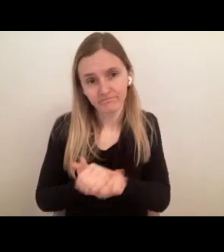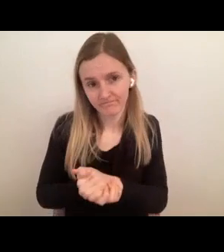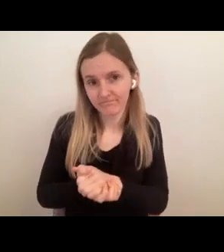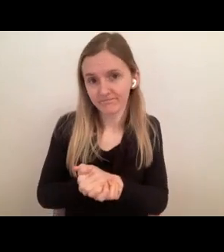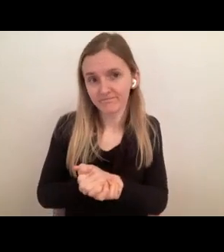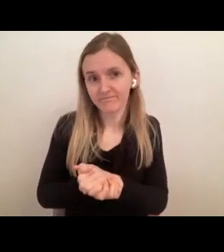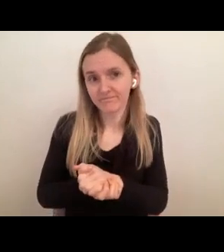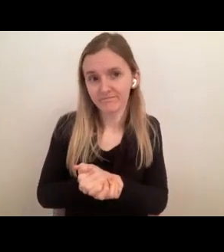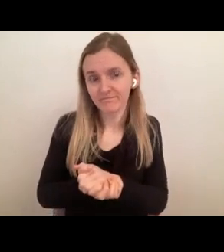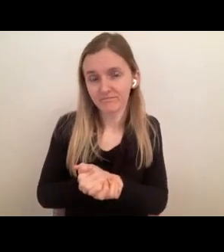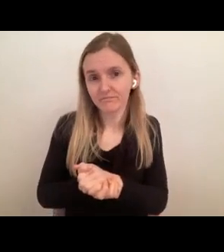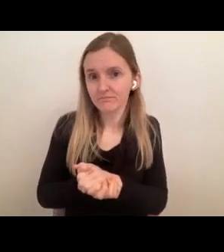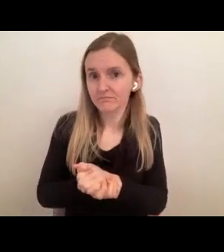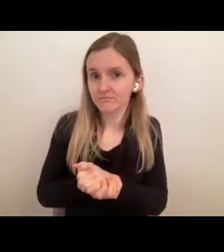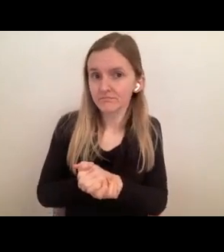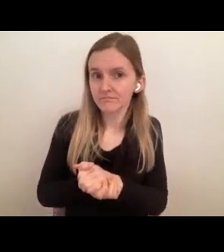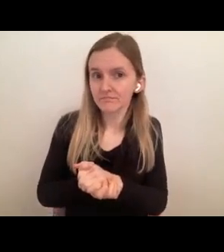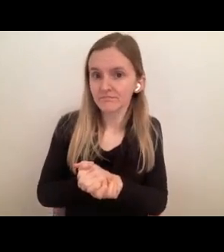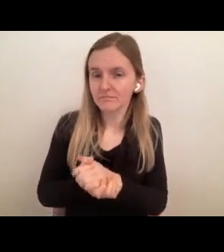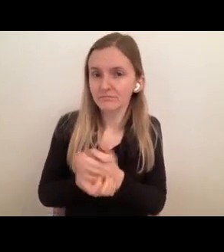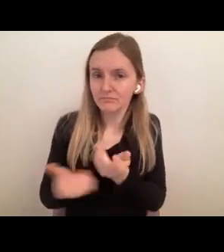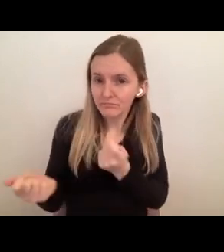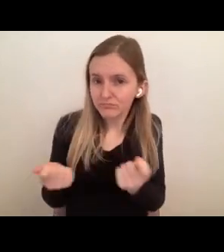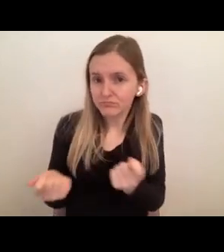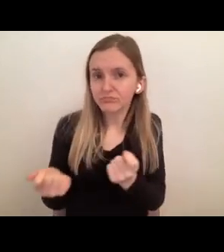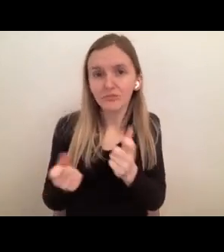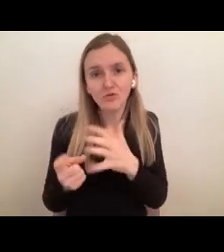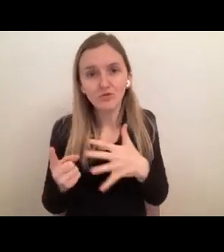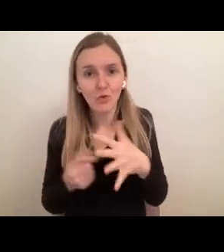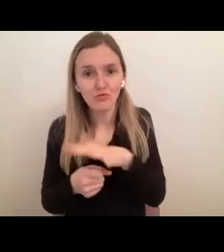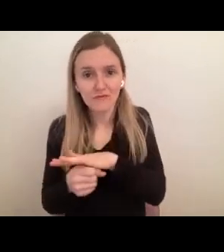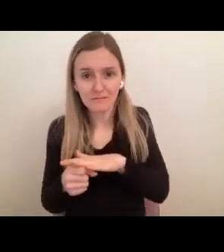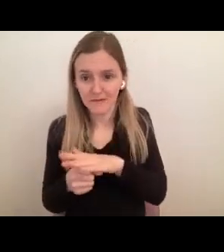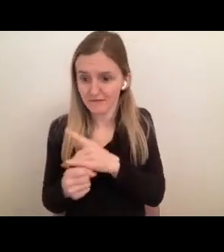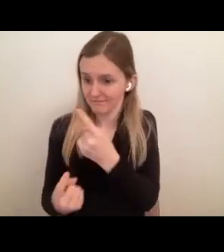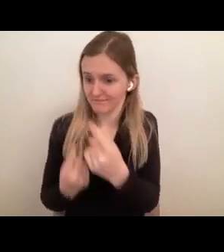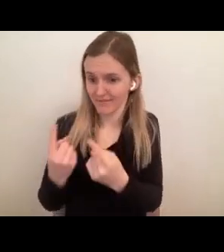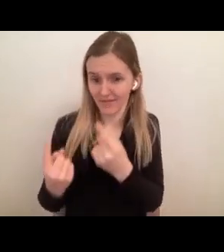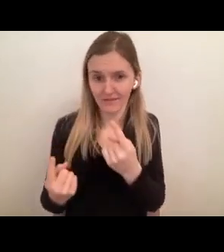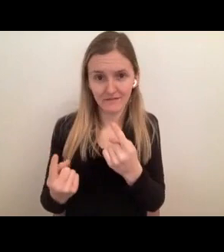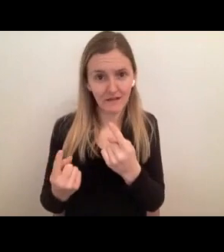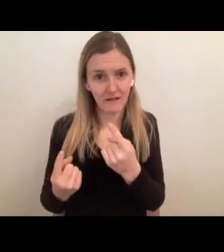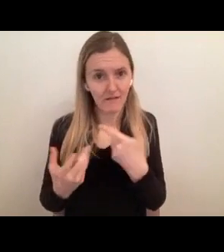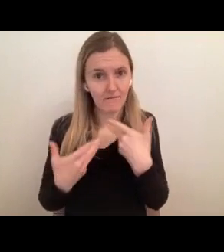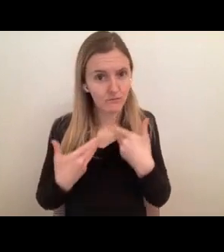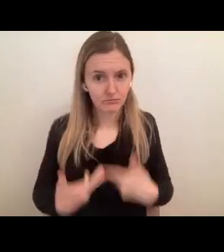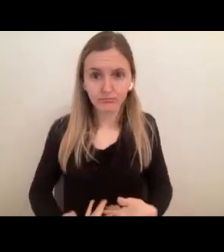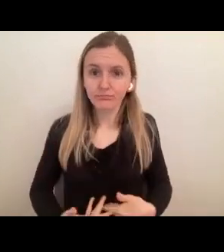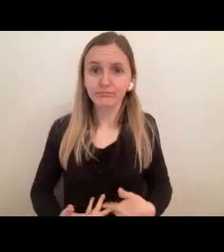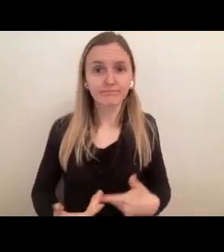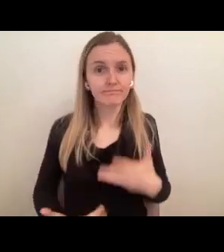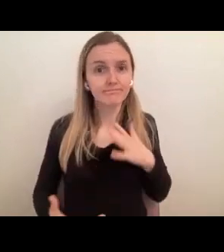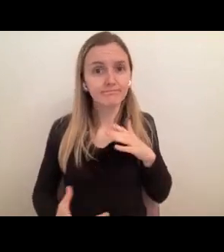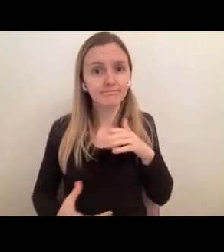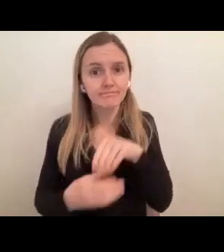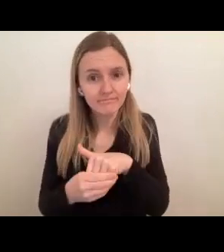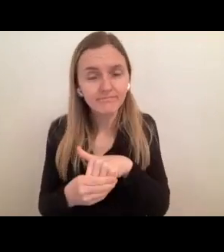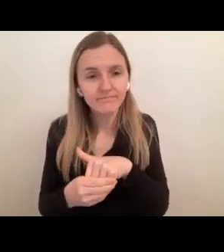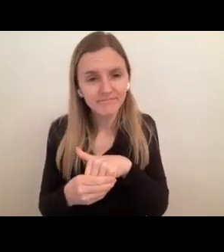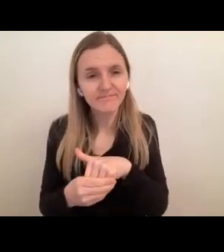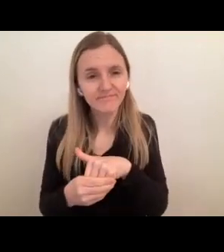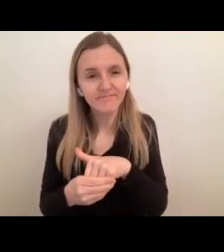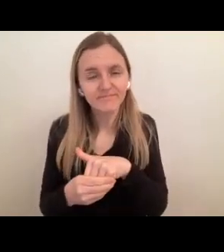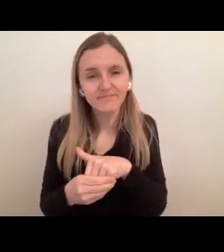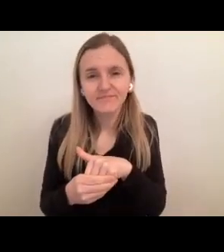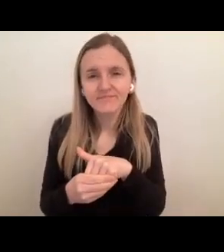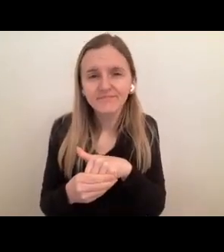be successful in that social space in the way that they present themselves, and to listen to